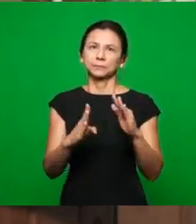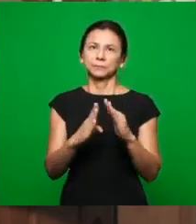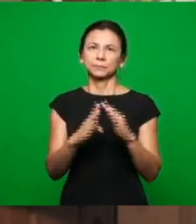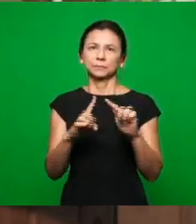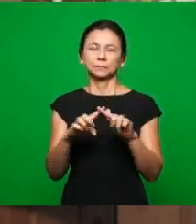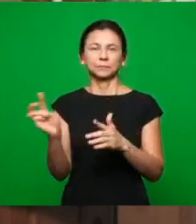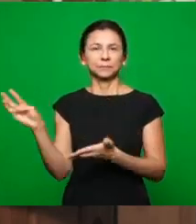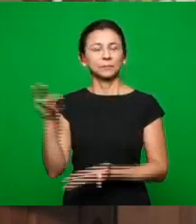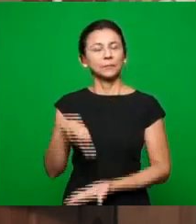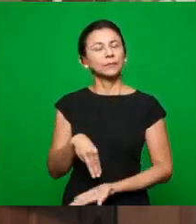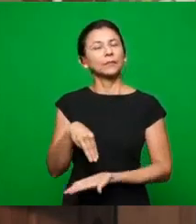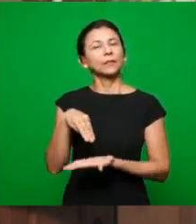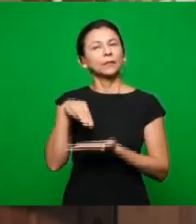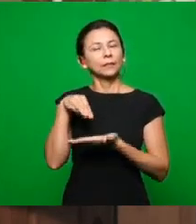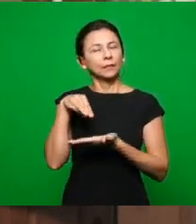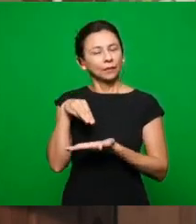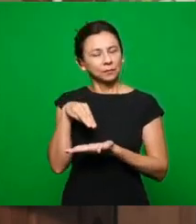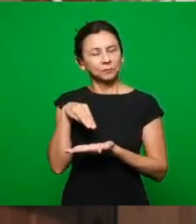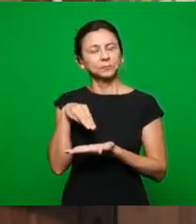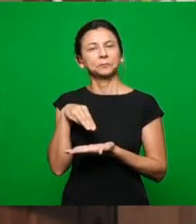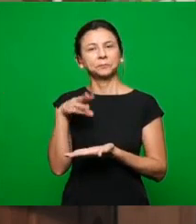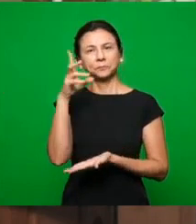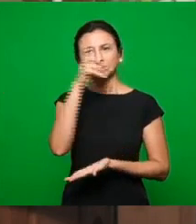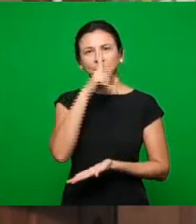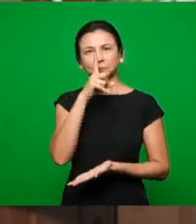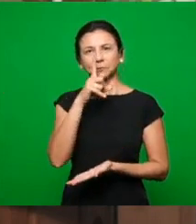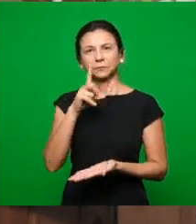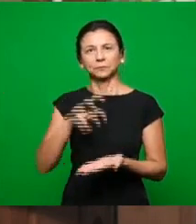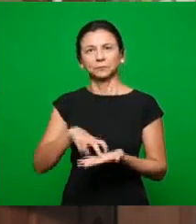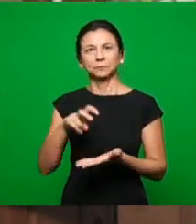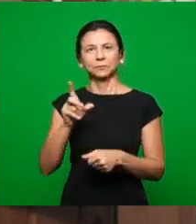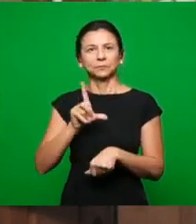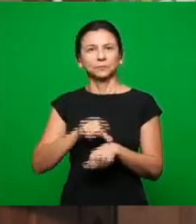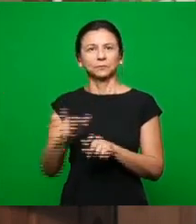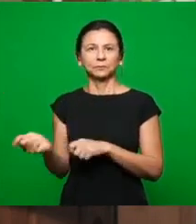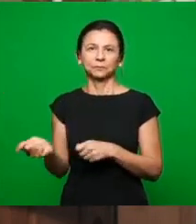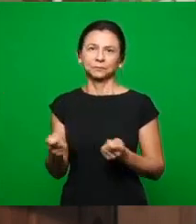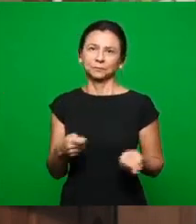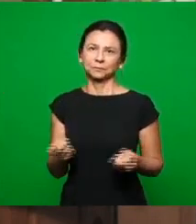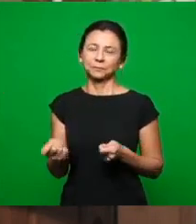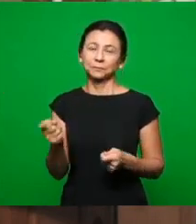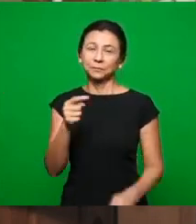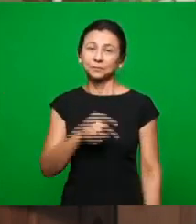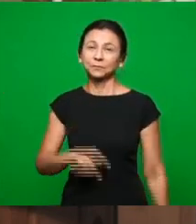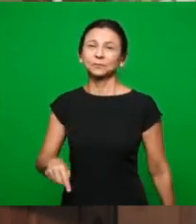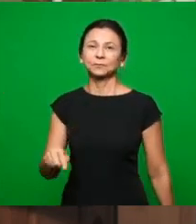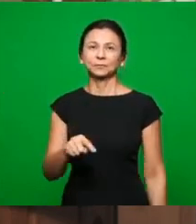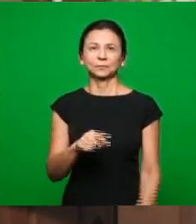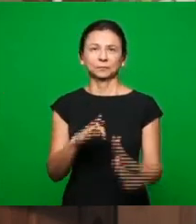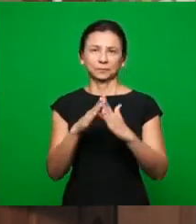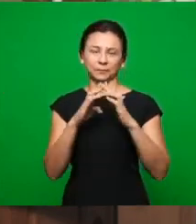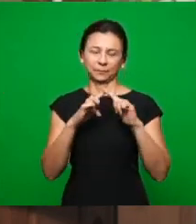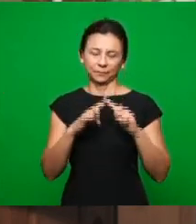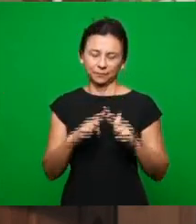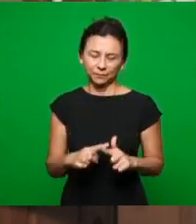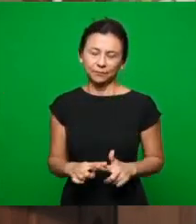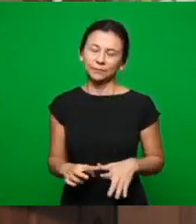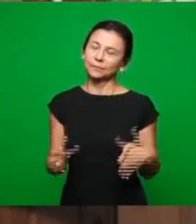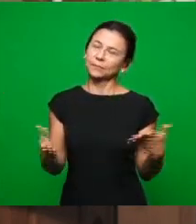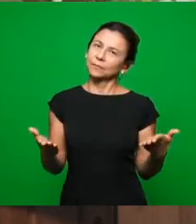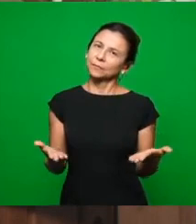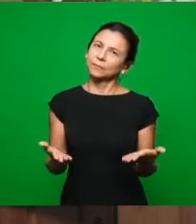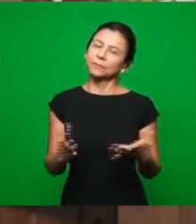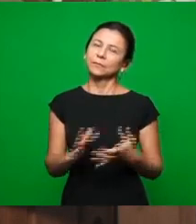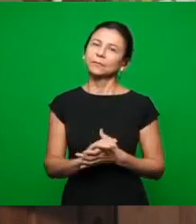to transmit the Sunday schools. That we're something that we do every morning at this time for all our